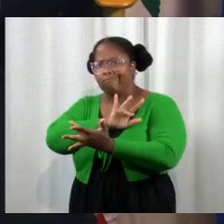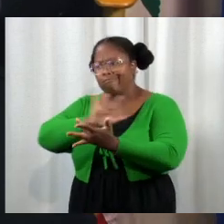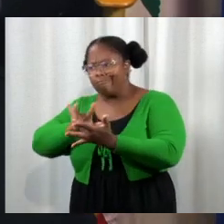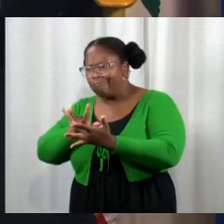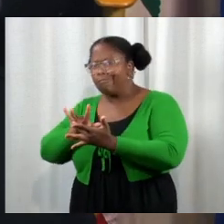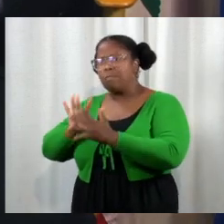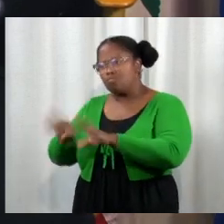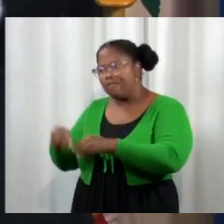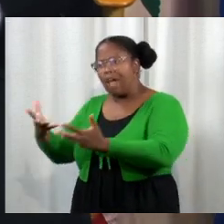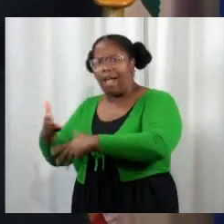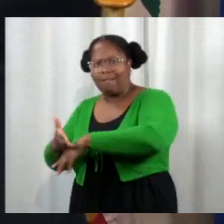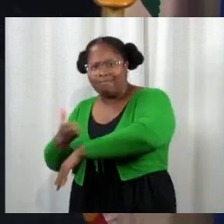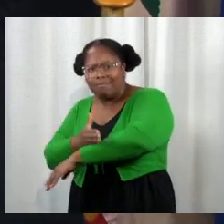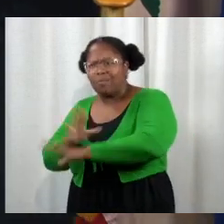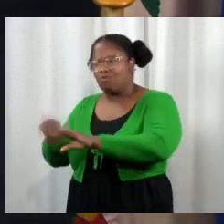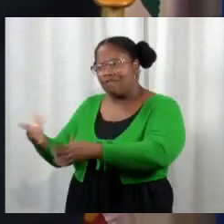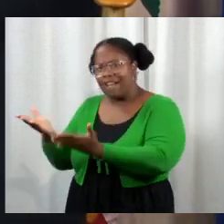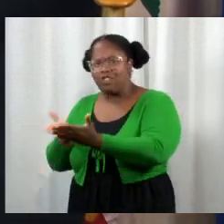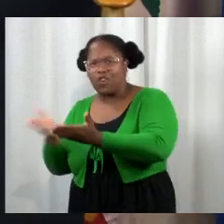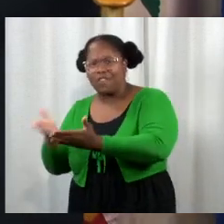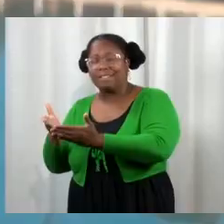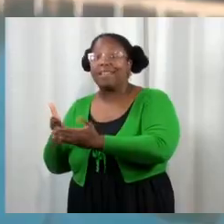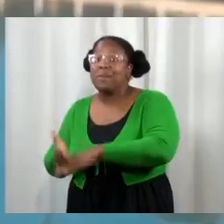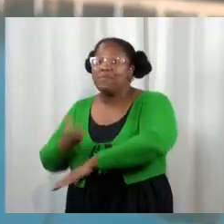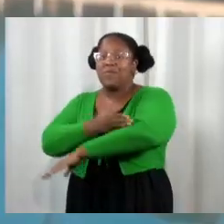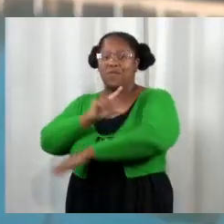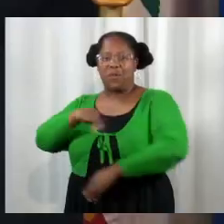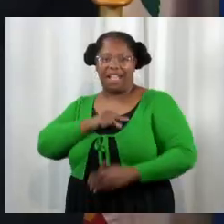overall quality of life for them and quality of life in our city.